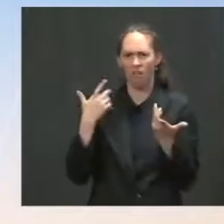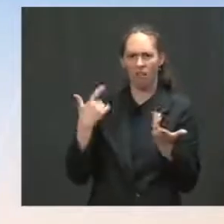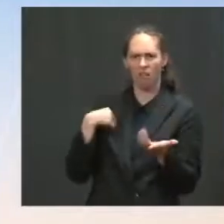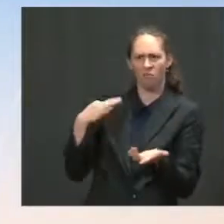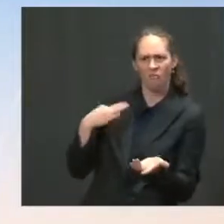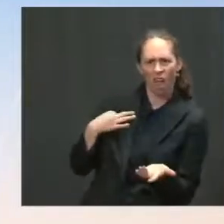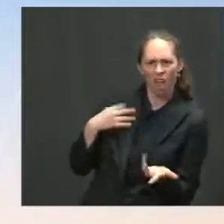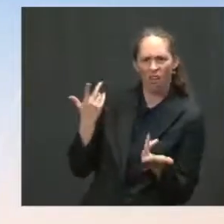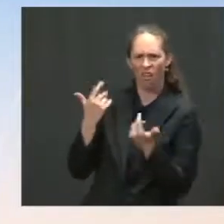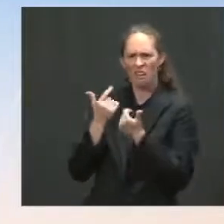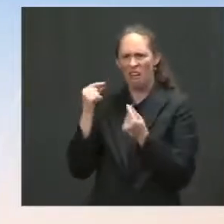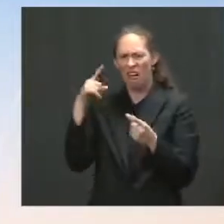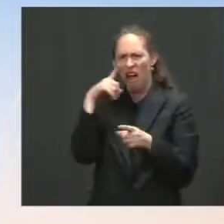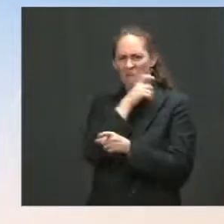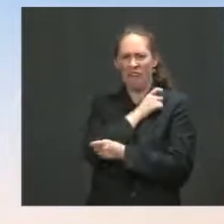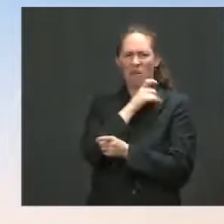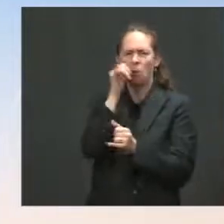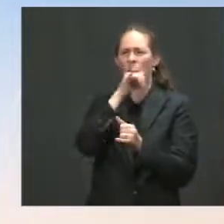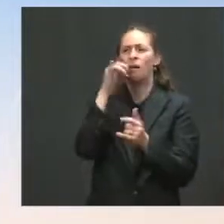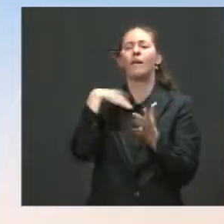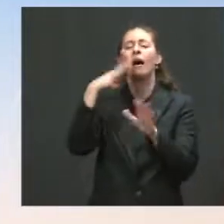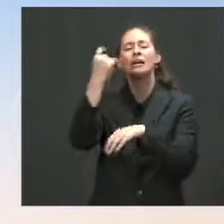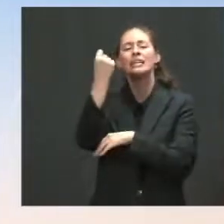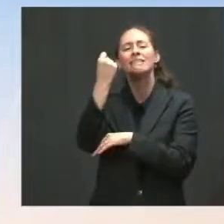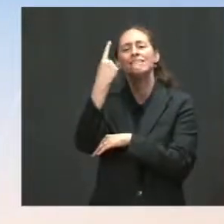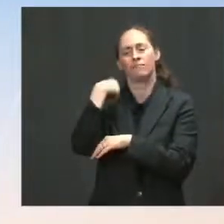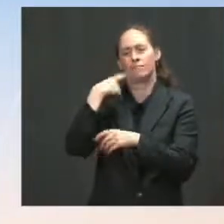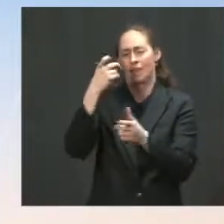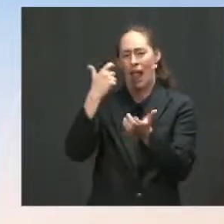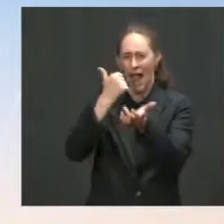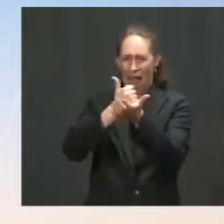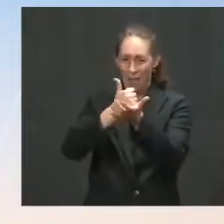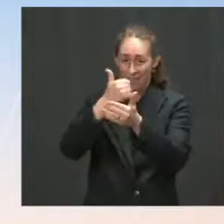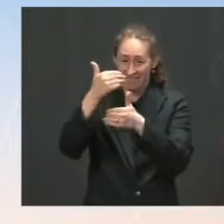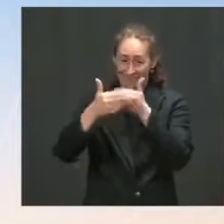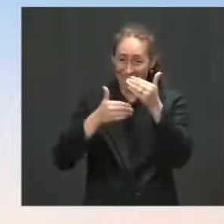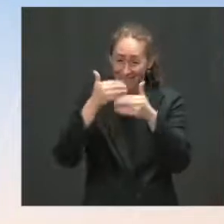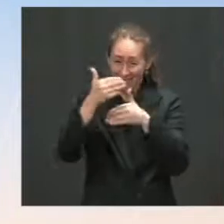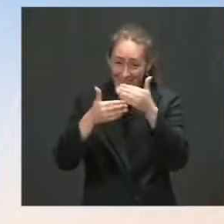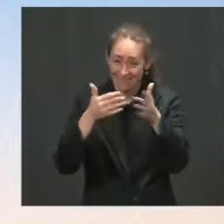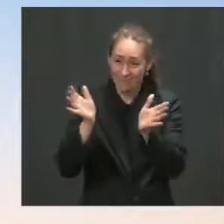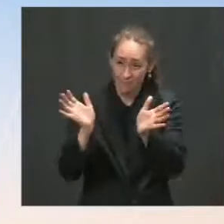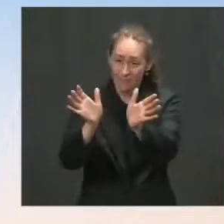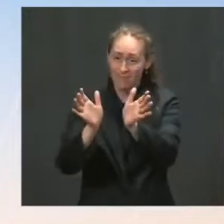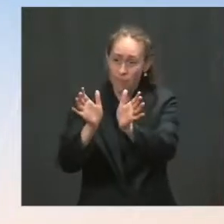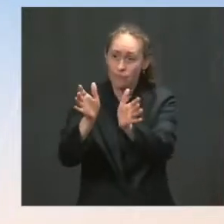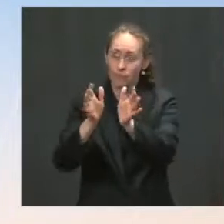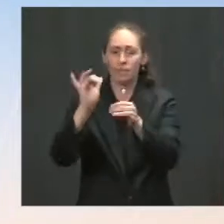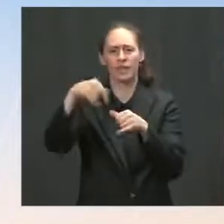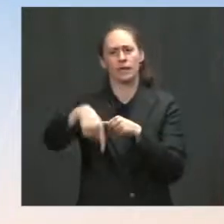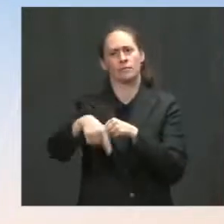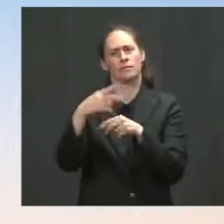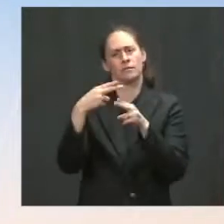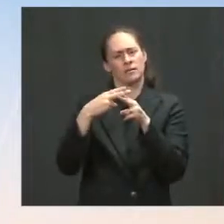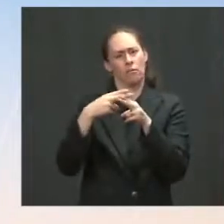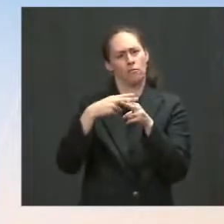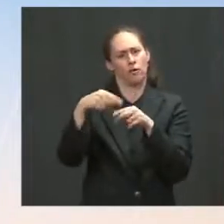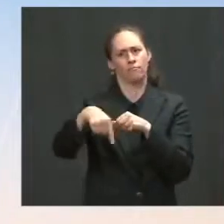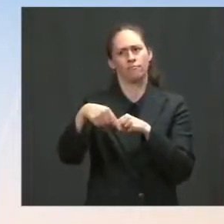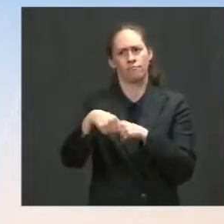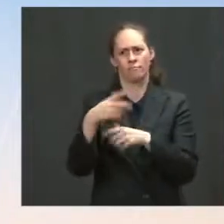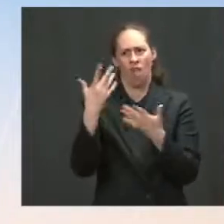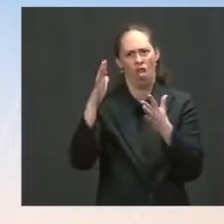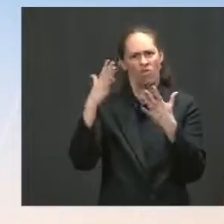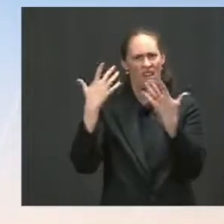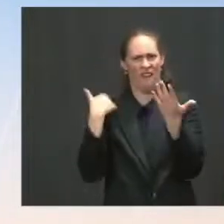working through those challenges, but that is a solution for the short term, and that's why we've talked about it and why we've spent so much time investing in that as well. And